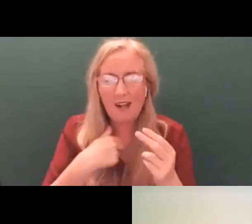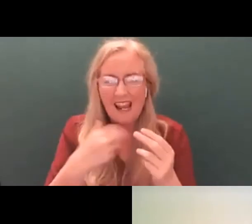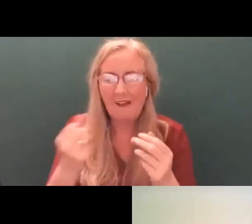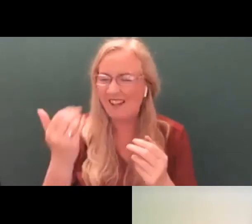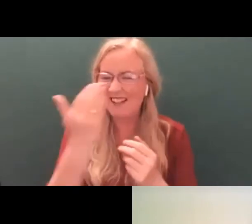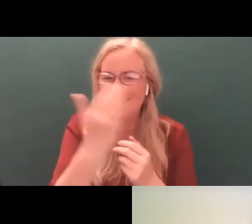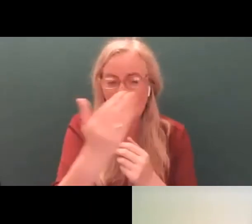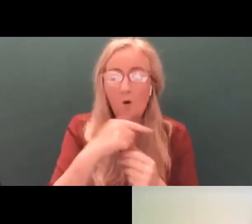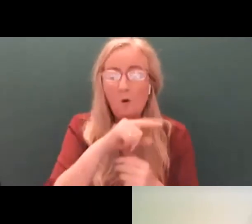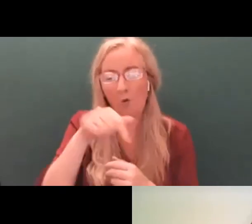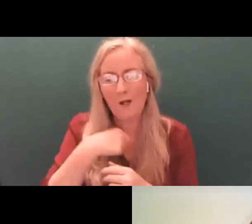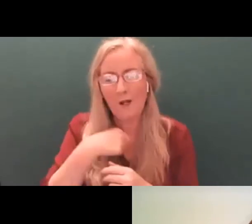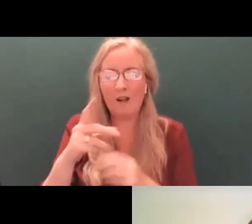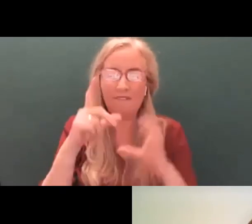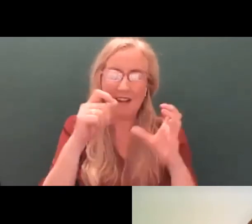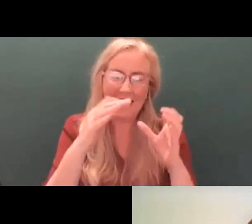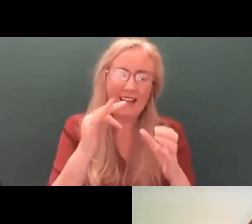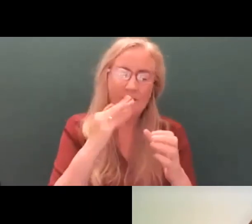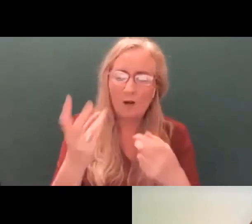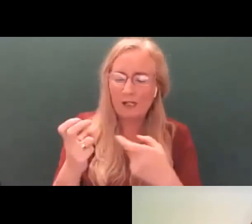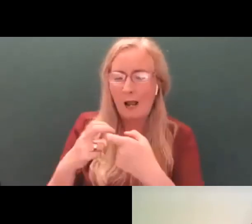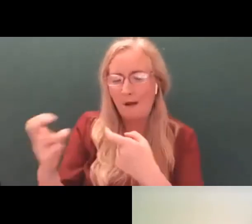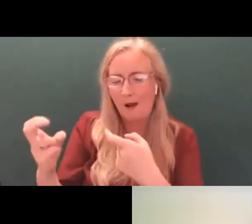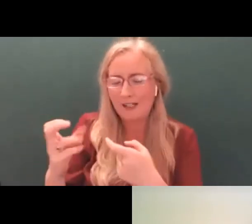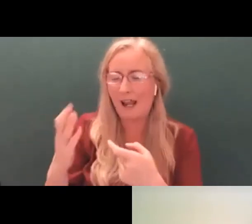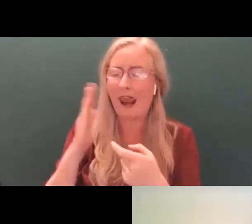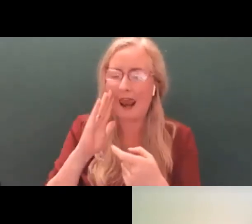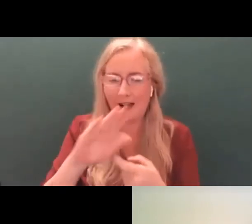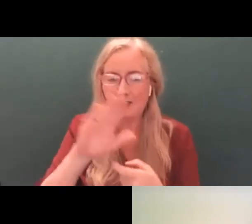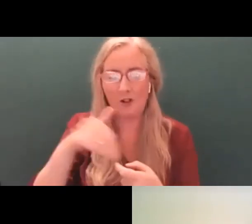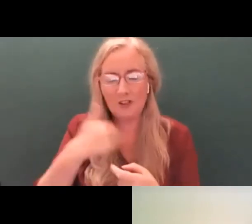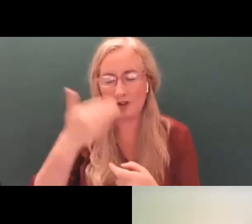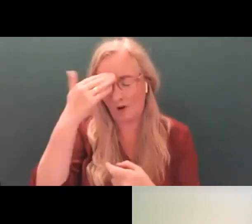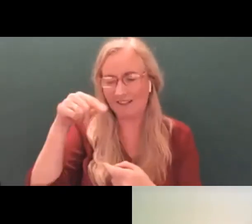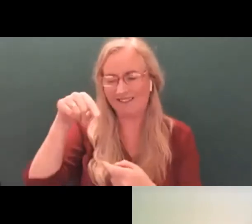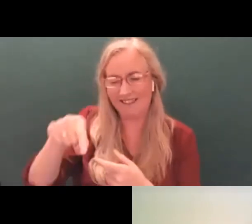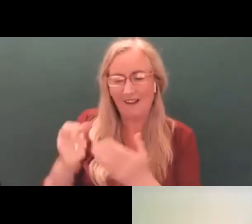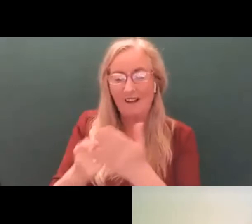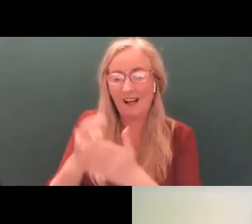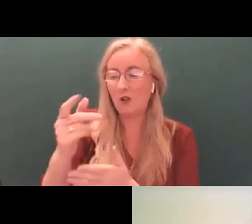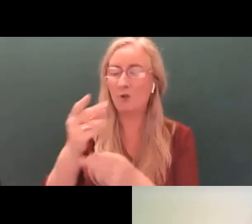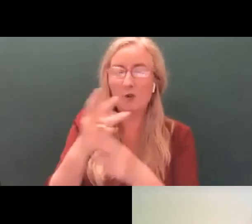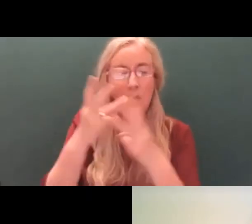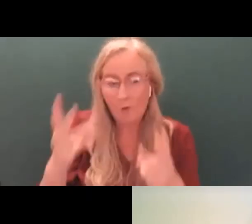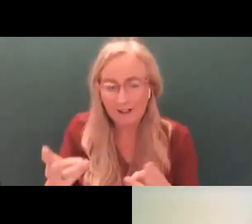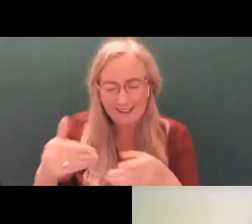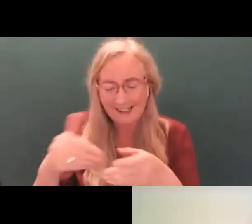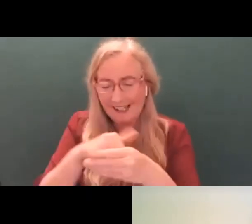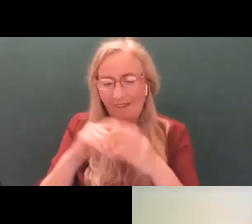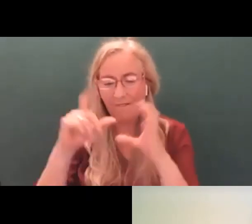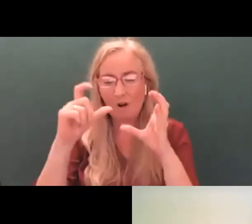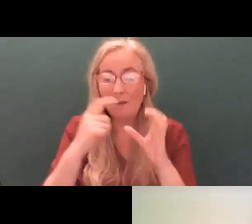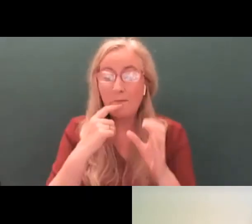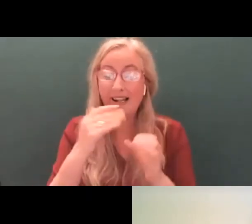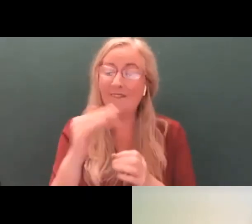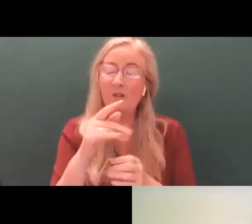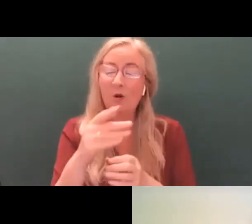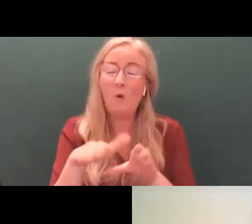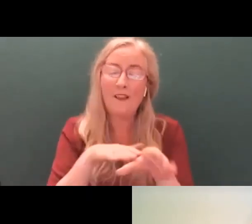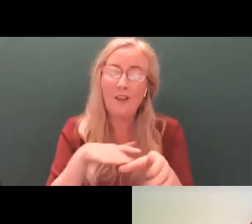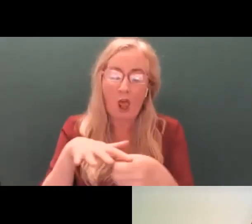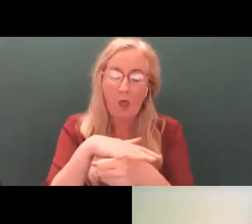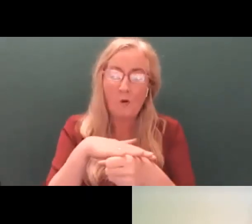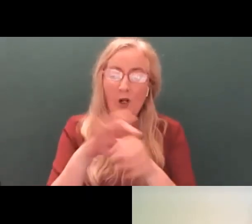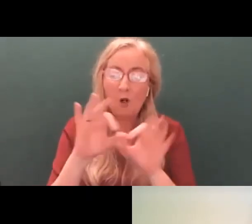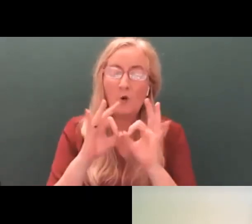taking photographs, and if you wish to opt out, to talk to someone at the event to say you don't want to be in the photograph. But usually if you're with a local group and you're taking a